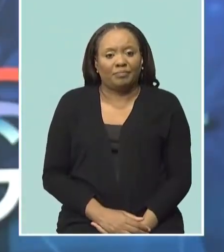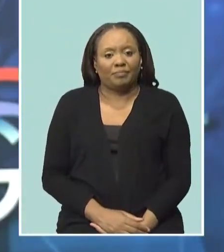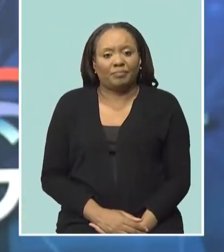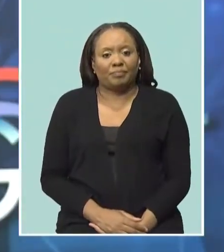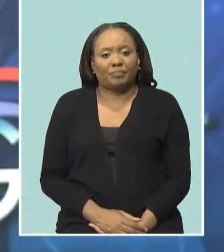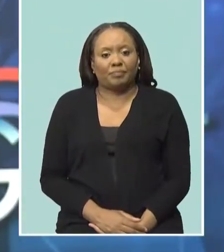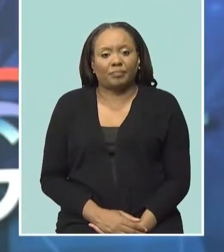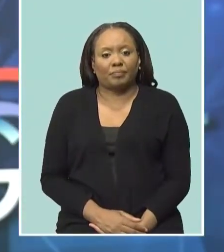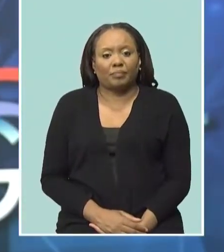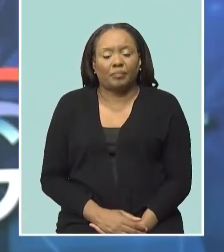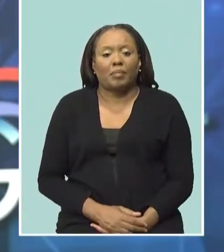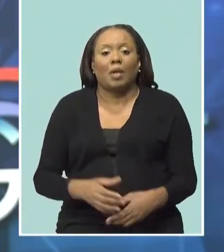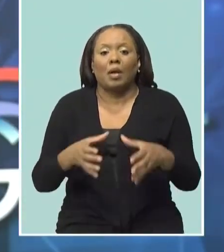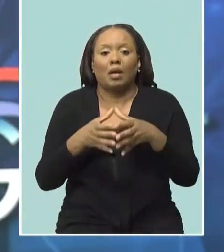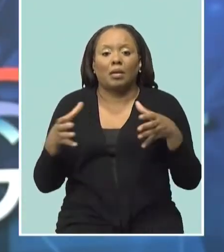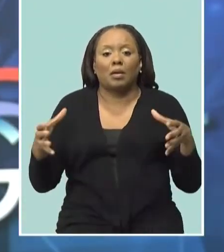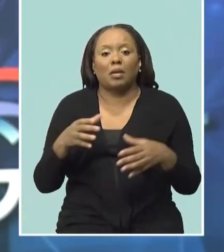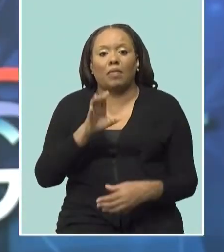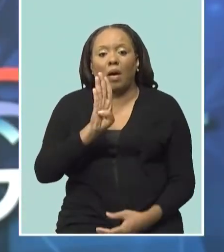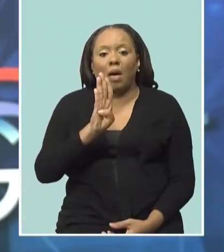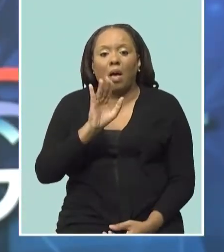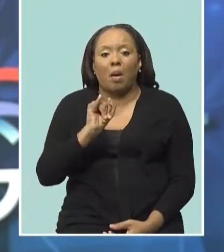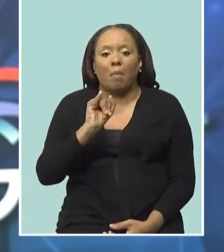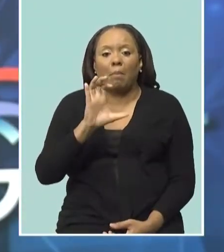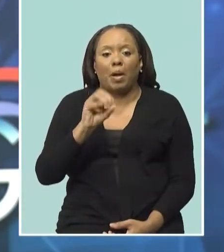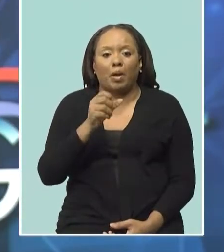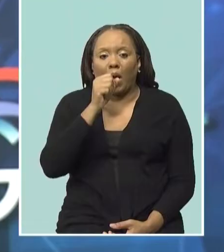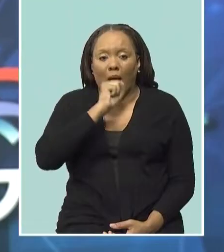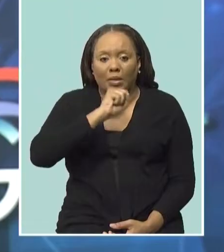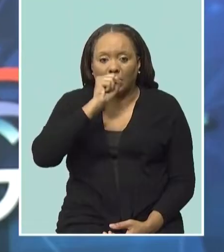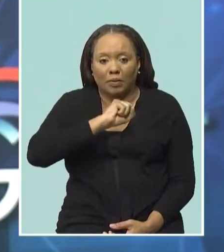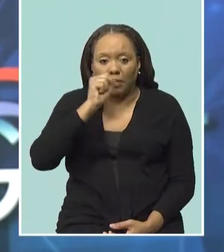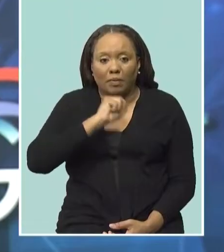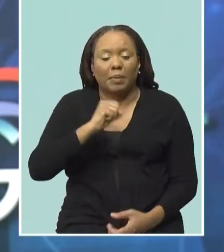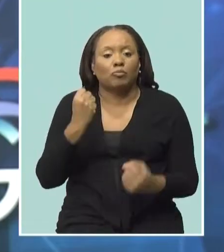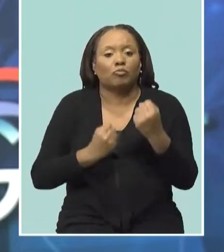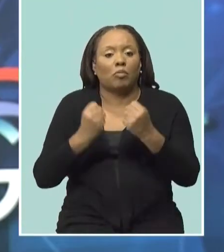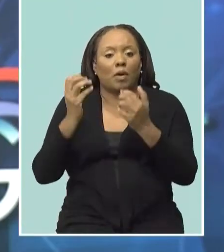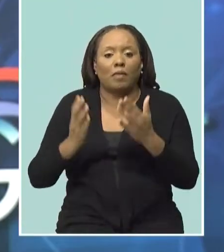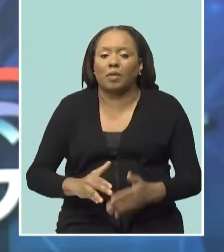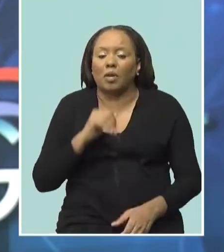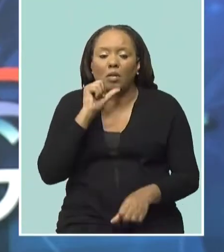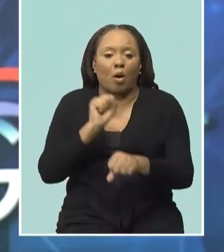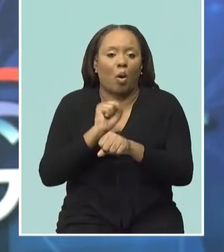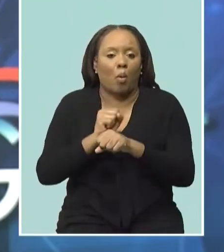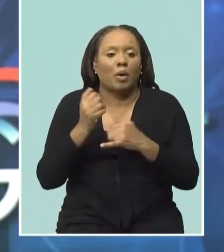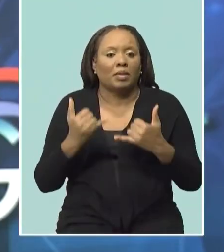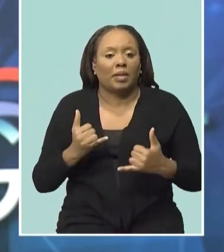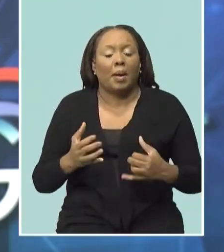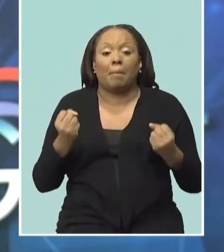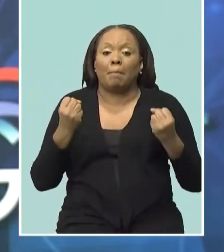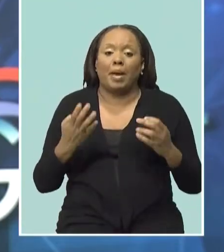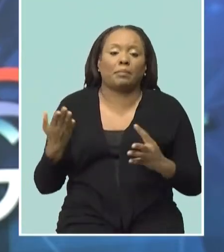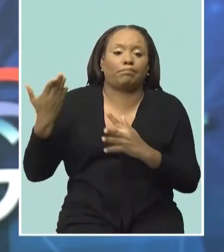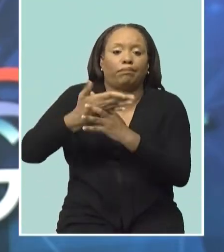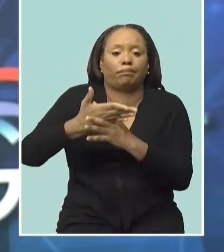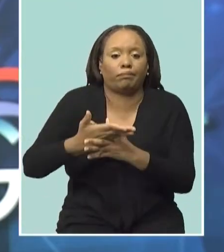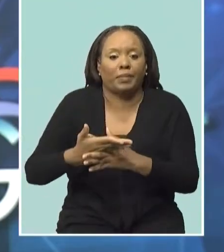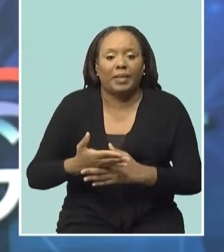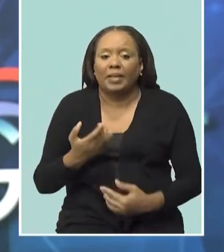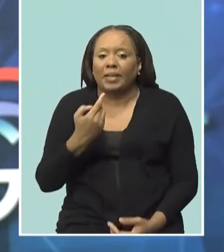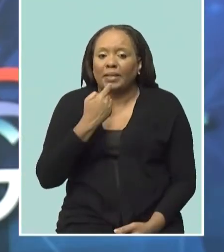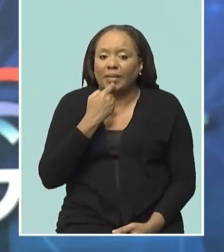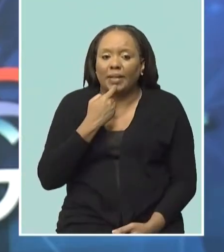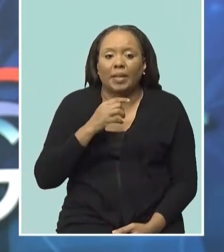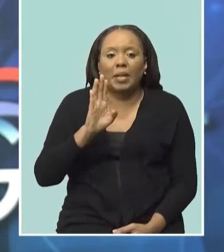Several of BICO's mobile operators were not on the road today. Many of them have ceased operation over what they perceive as